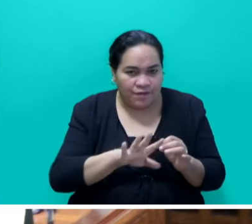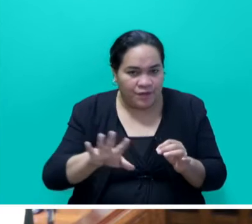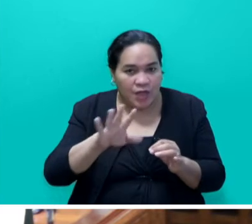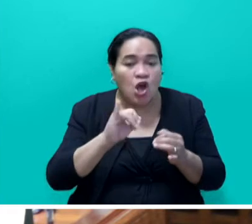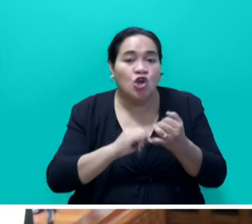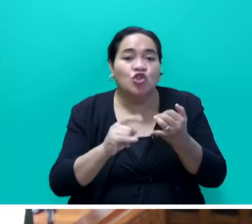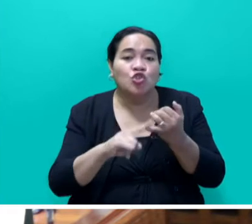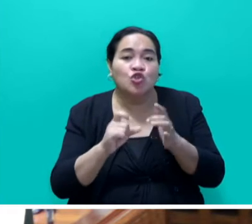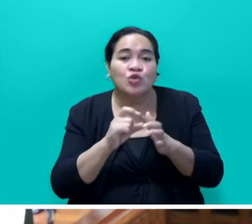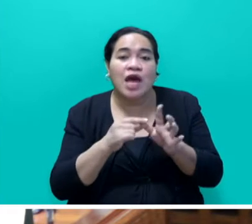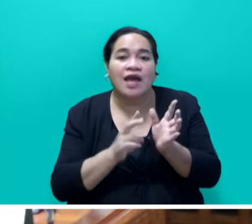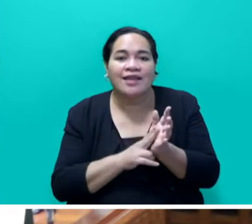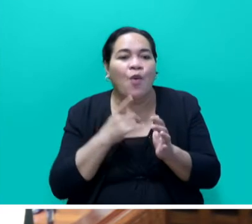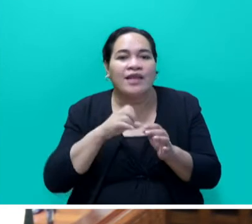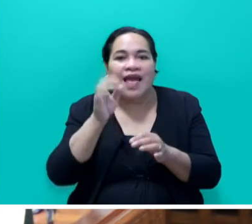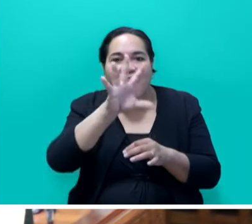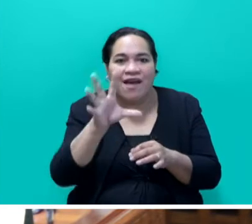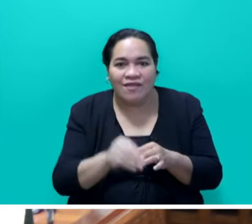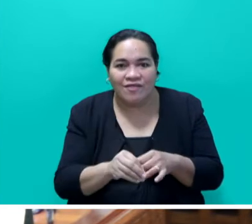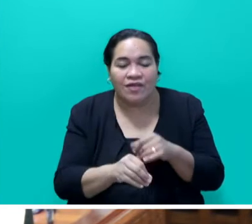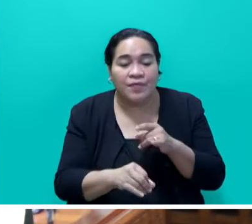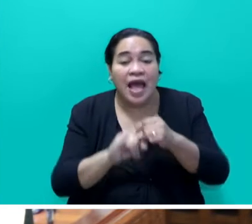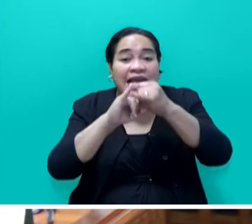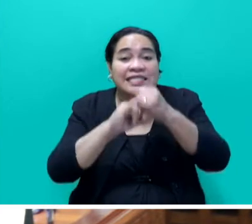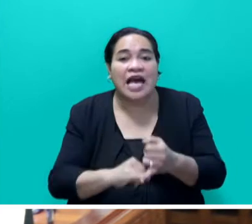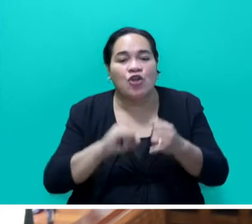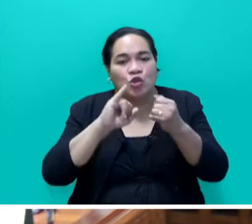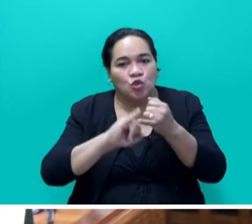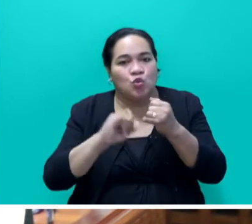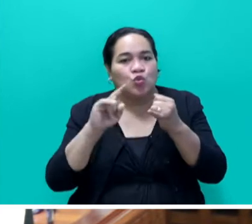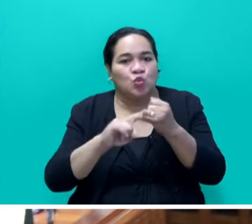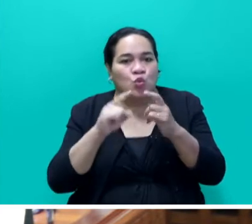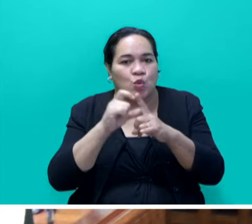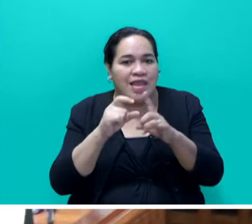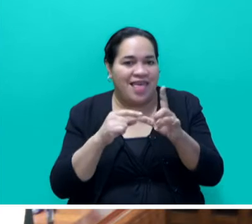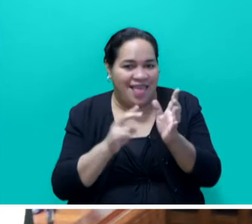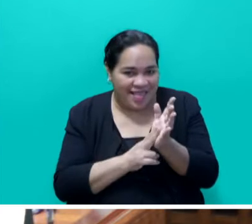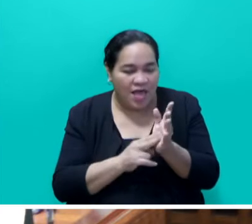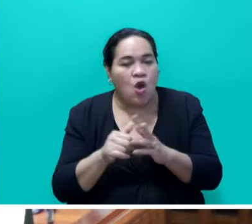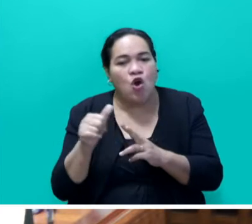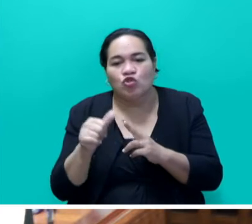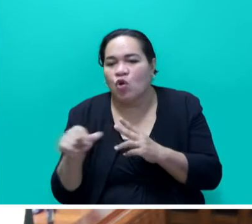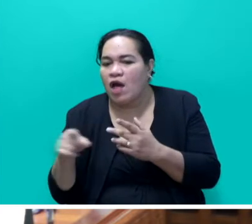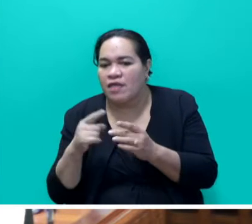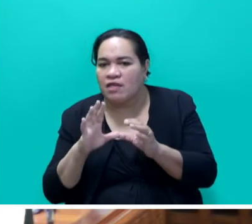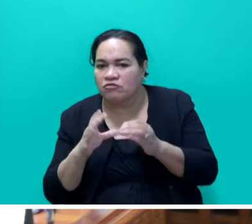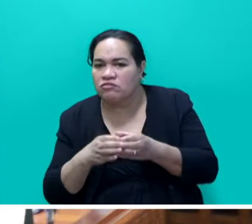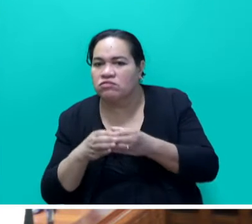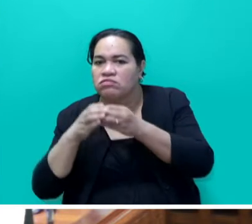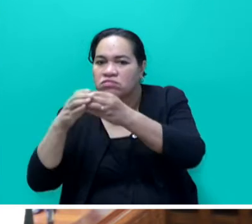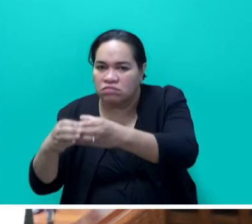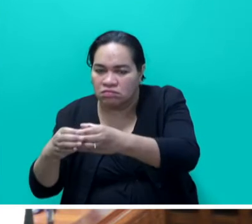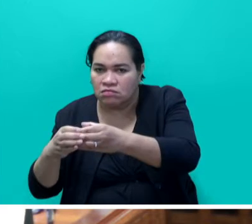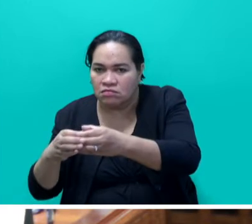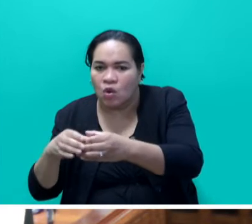UNMISS, that is in South Sudan, Mr. Speaker, sir, and of course the United Nations Truce Supervision